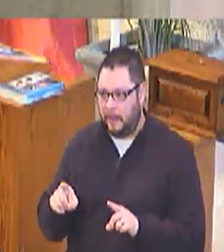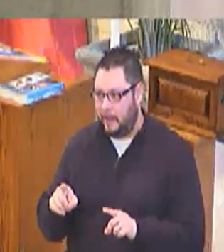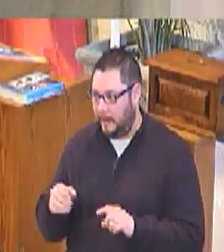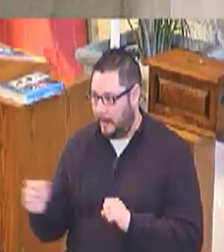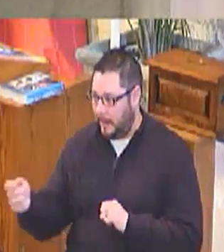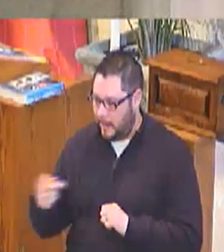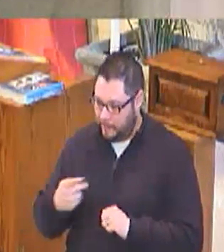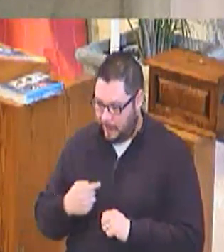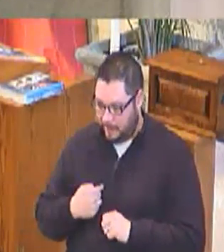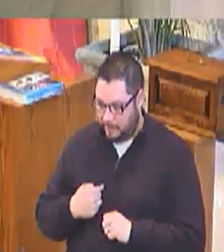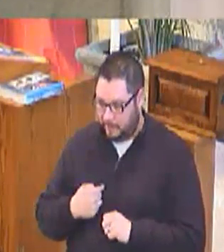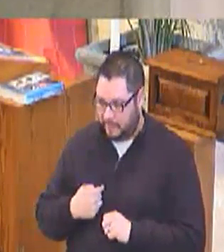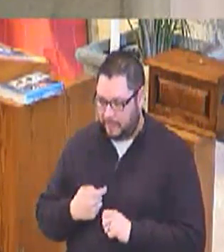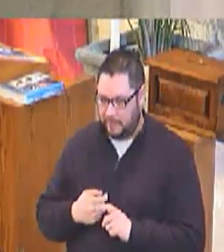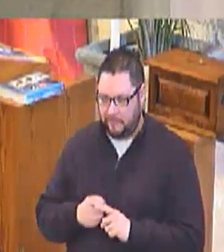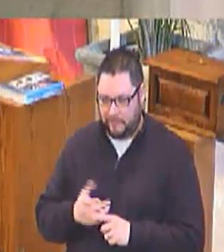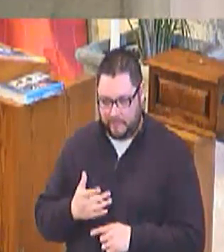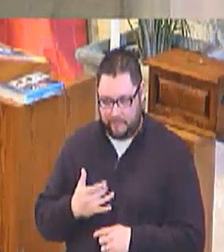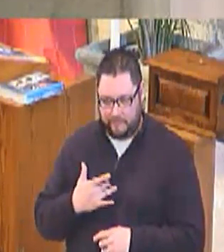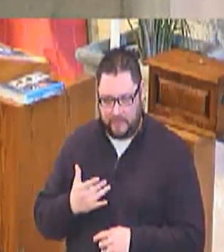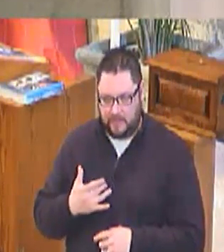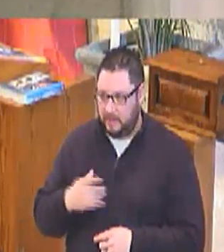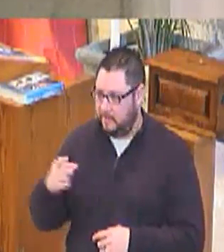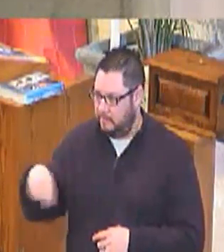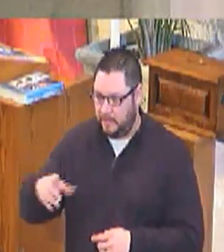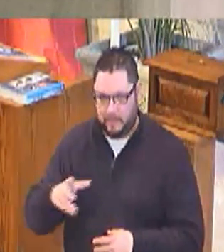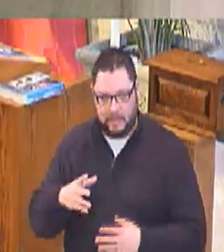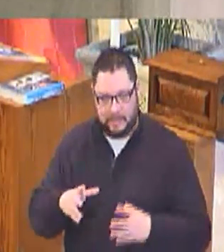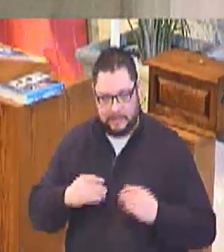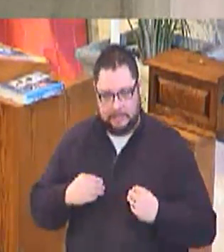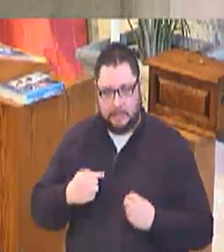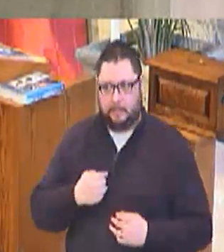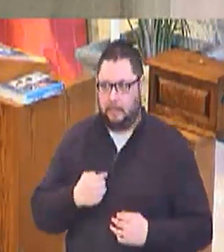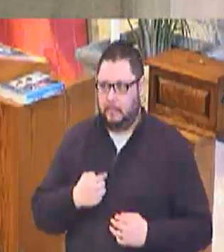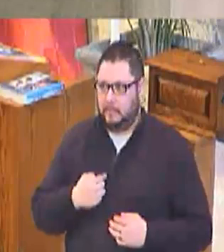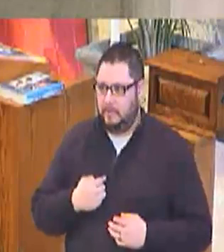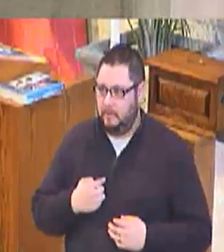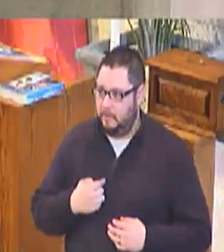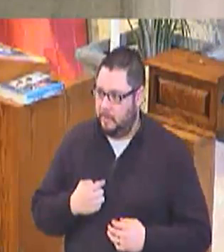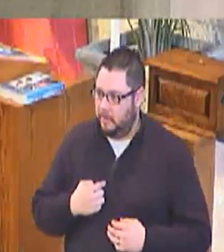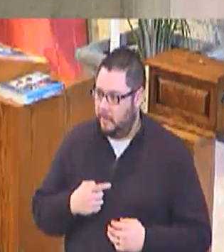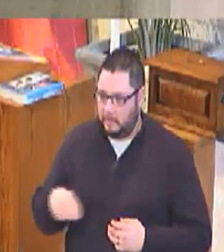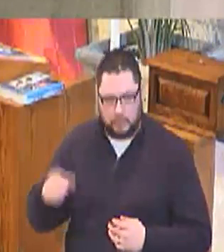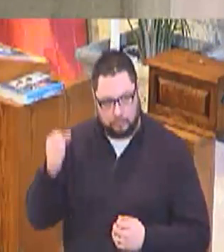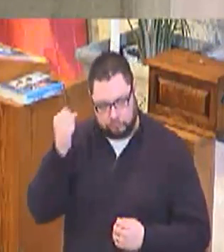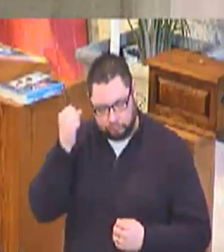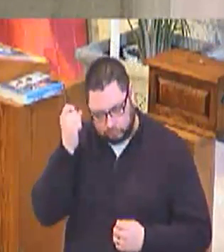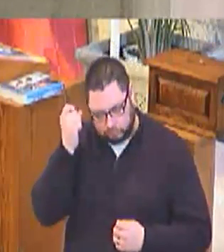to me in the way of acceptance, the way of understanding,